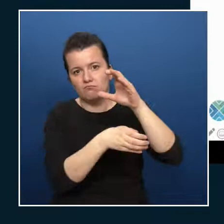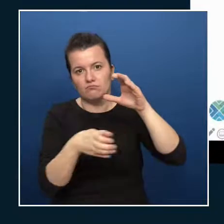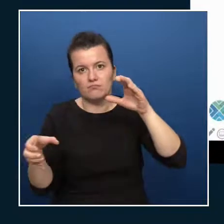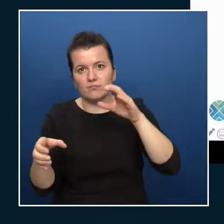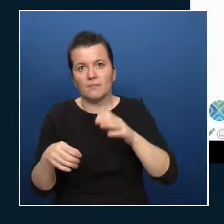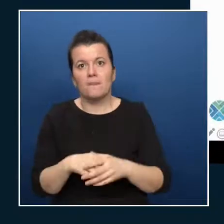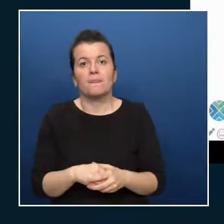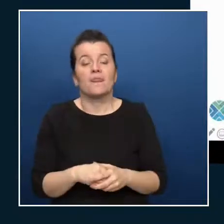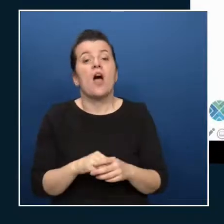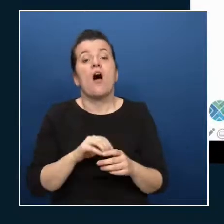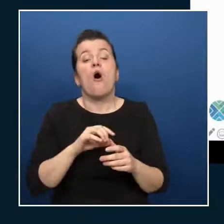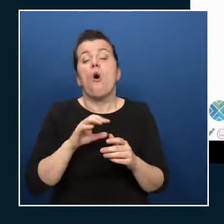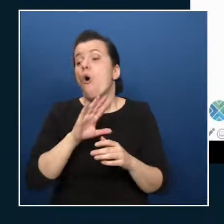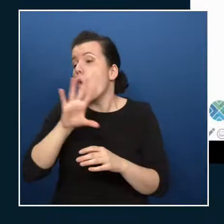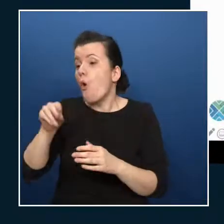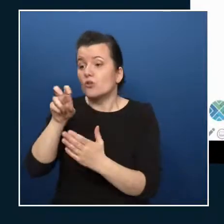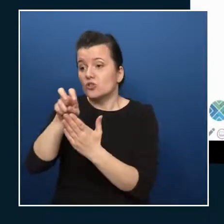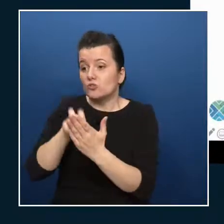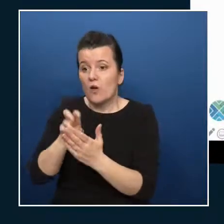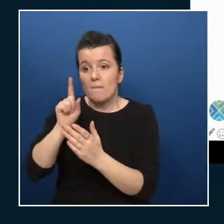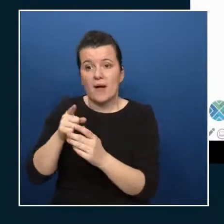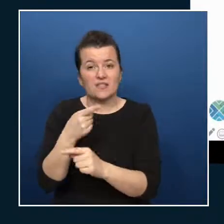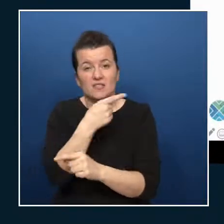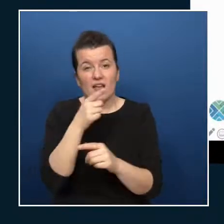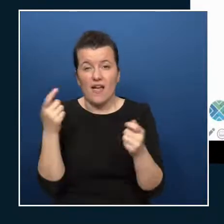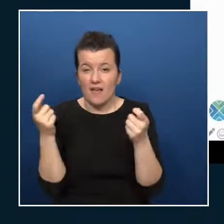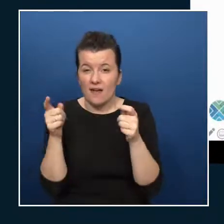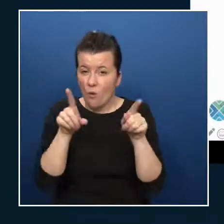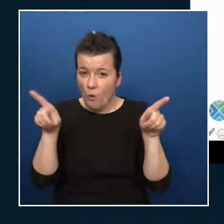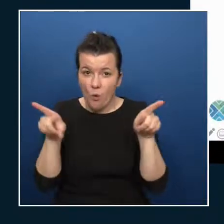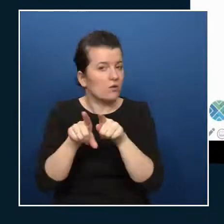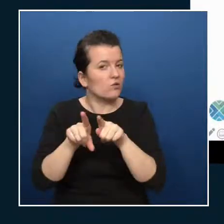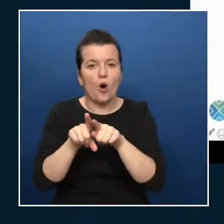every subscription, but you can assign it on the management group and then